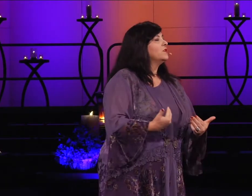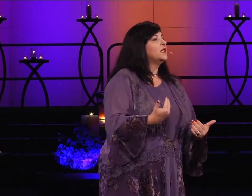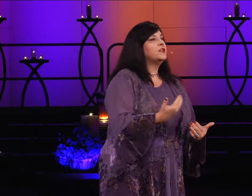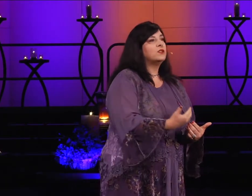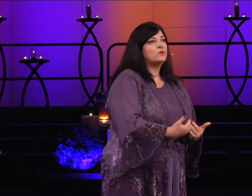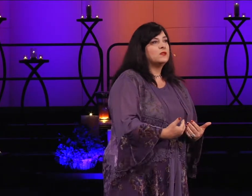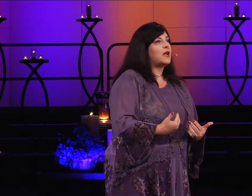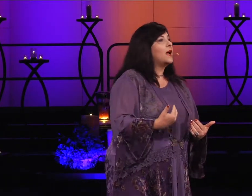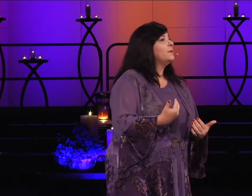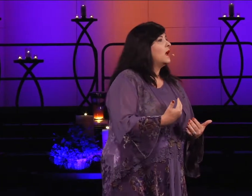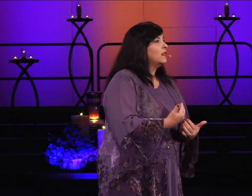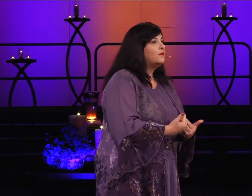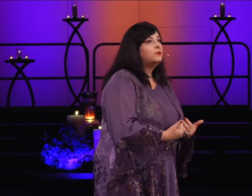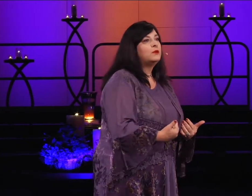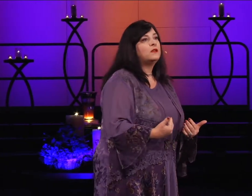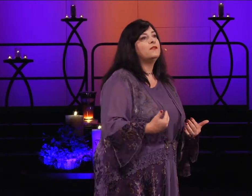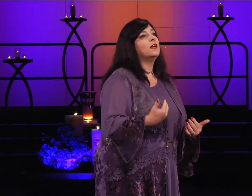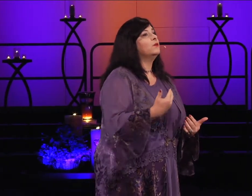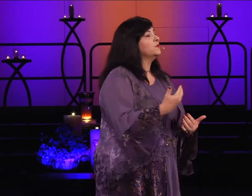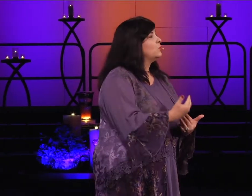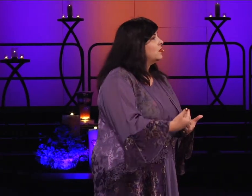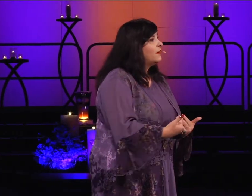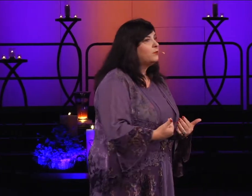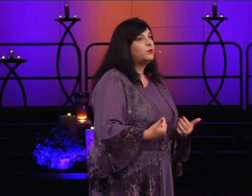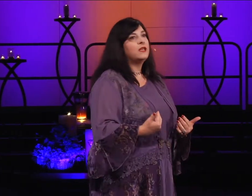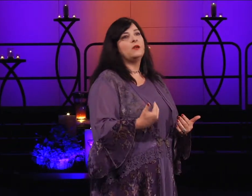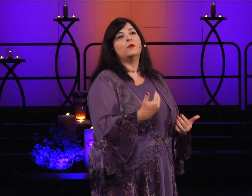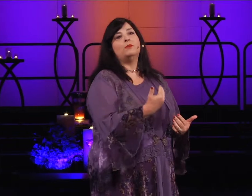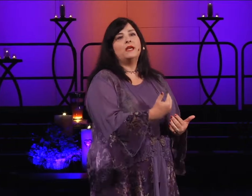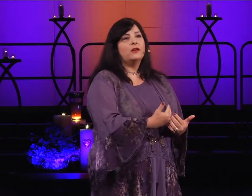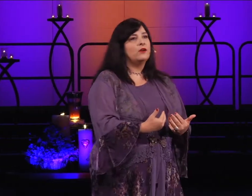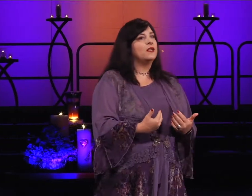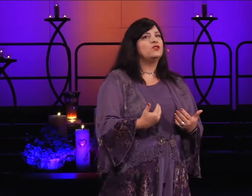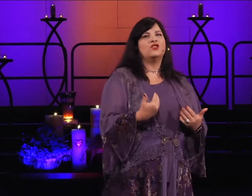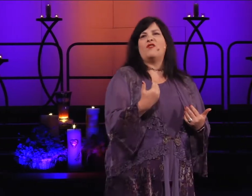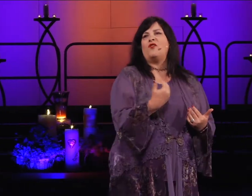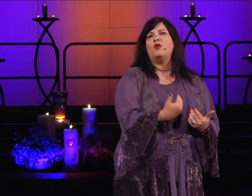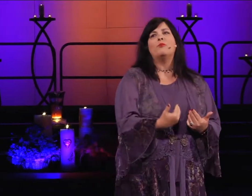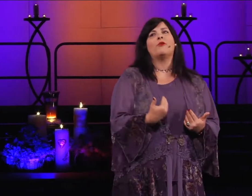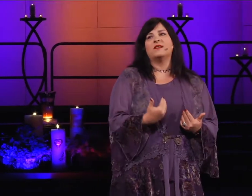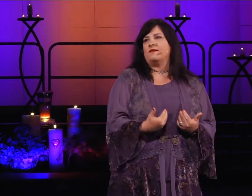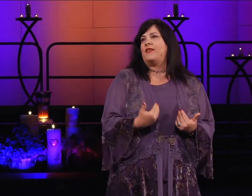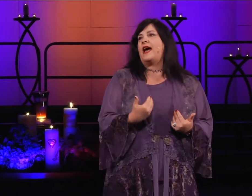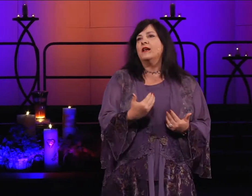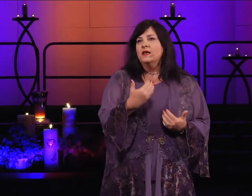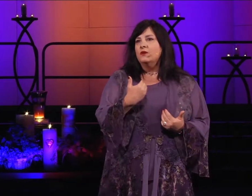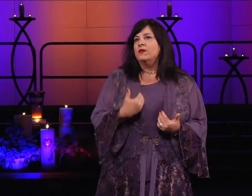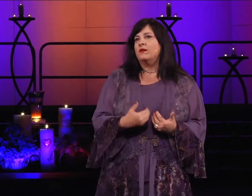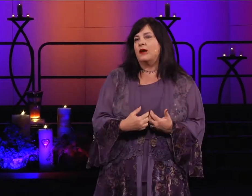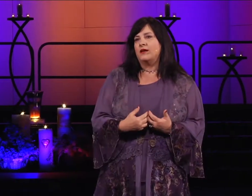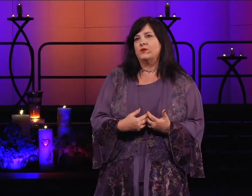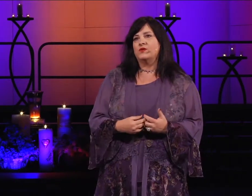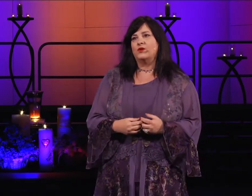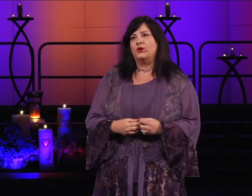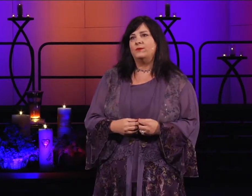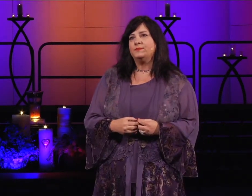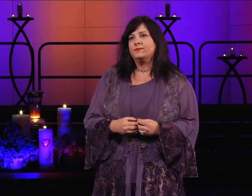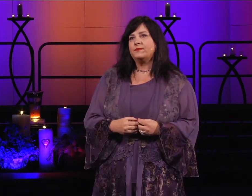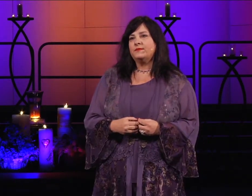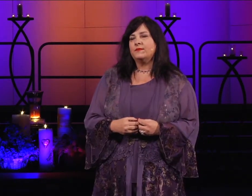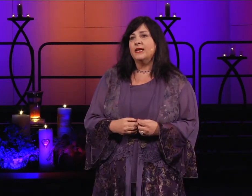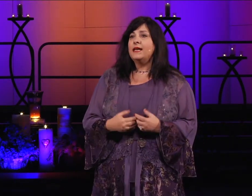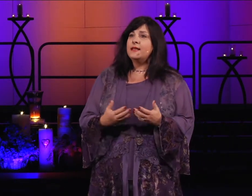that conversation was, I'm not lovable. If I was more lovable, he would be here, and I took the full brunt of that within my own